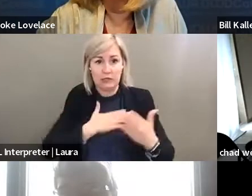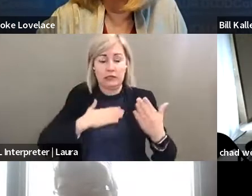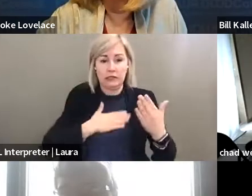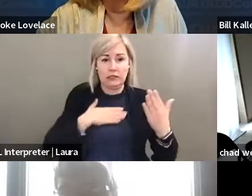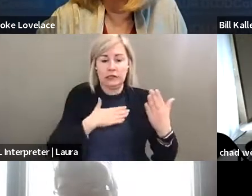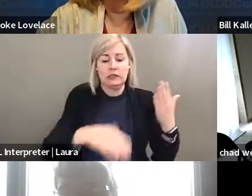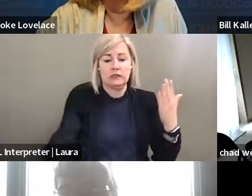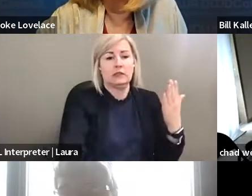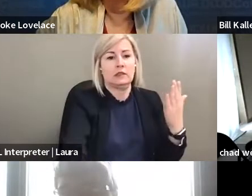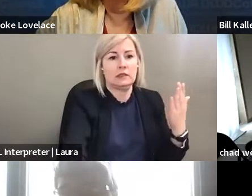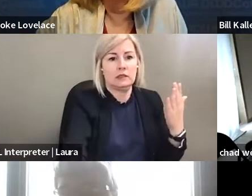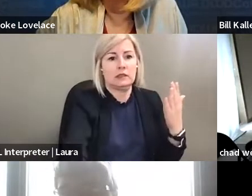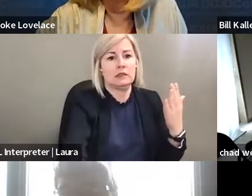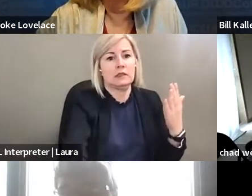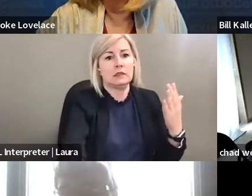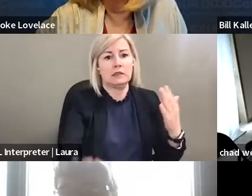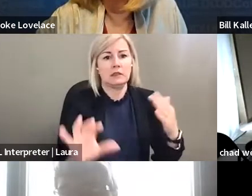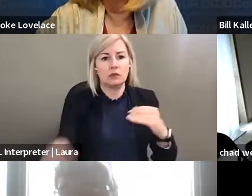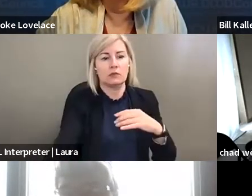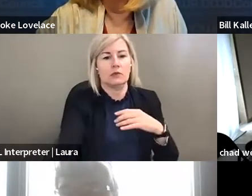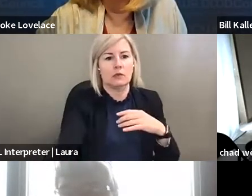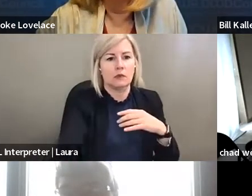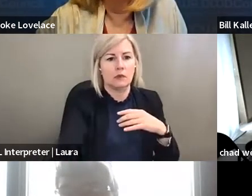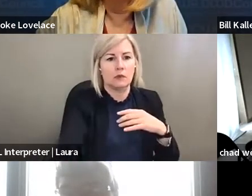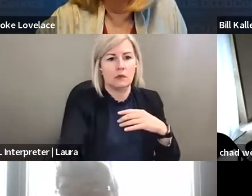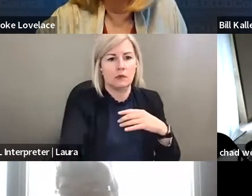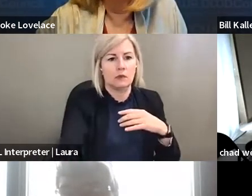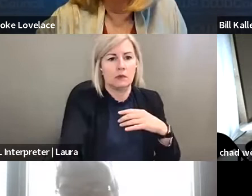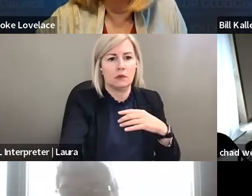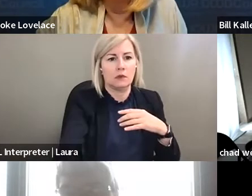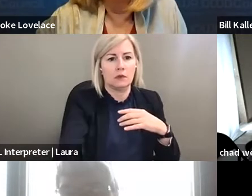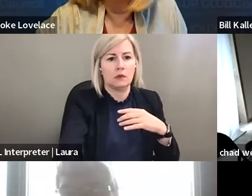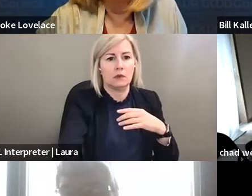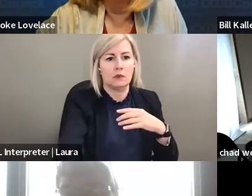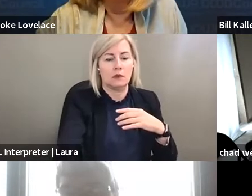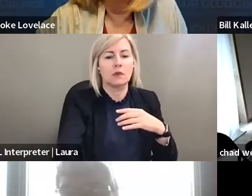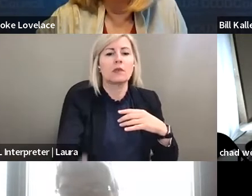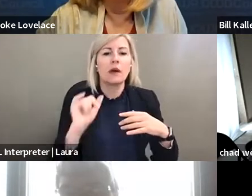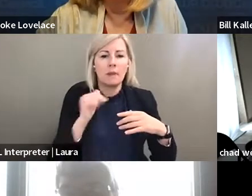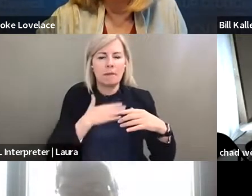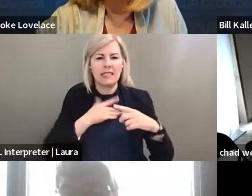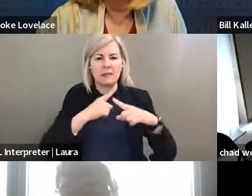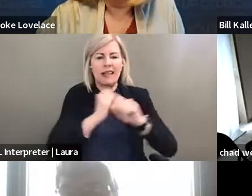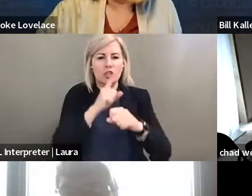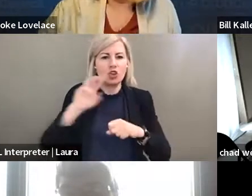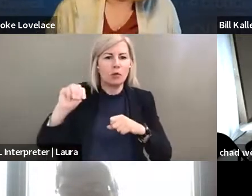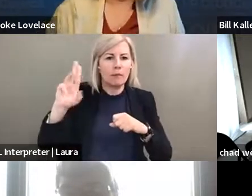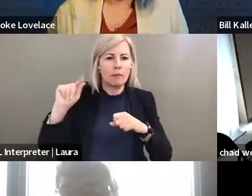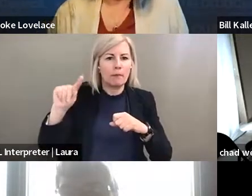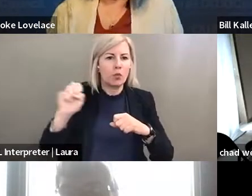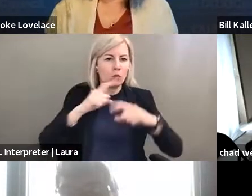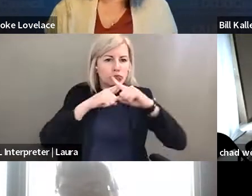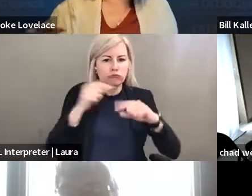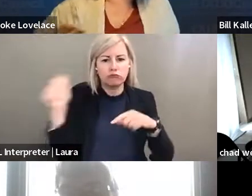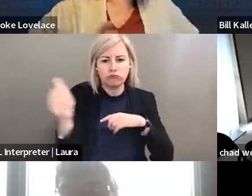we don't get anyone popping through. I think it looks like everybody's muted, but if you're not, please mute yourself, or